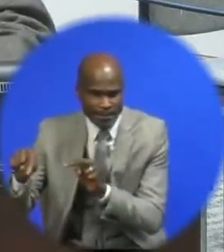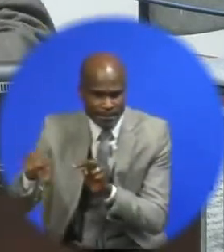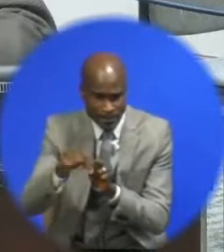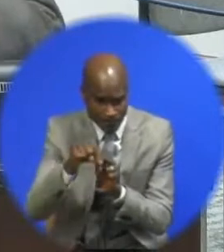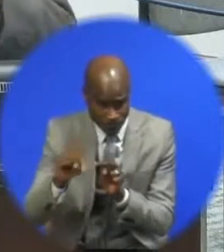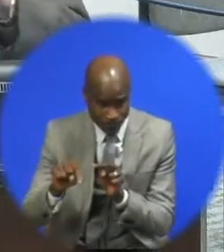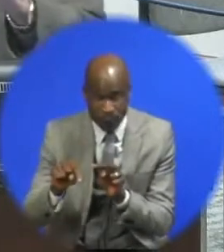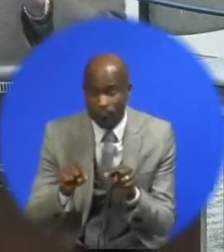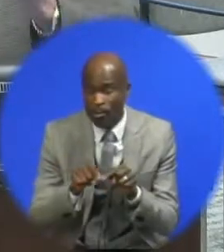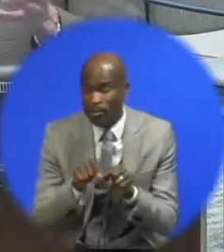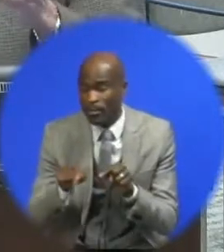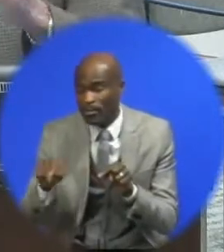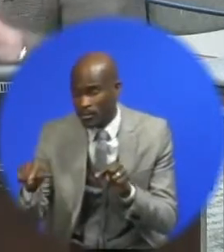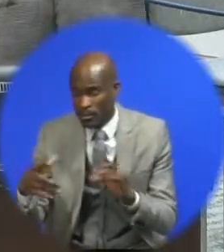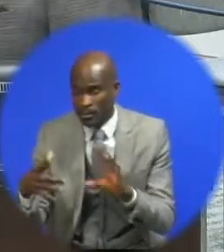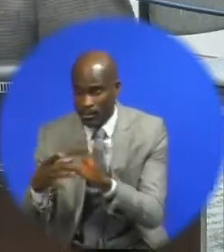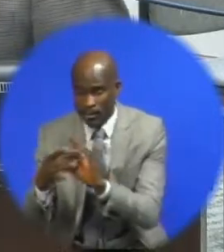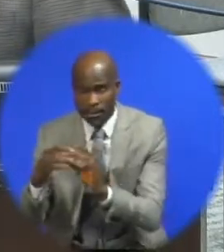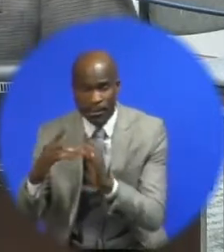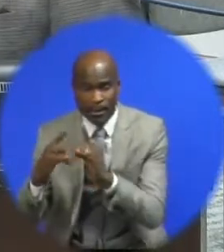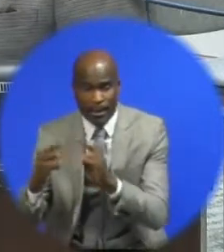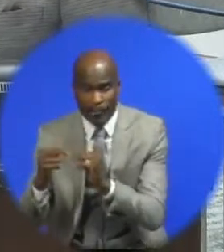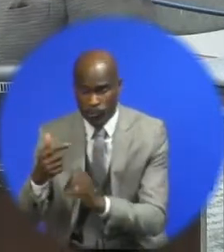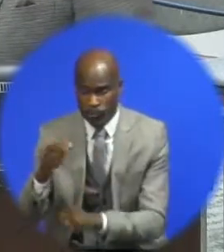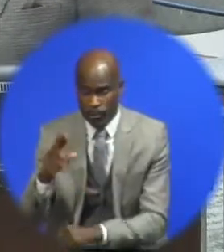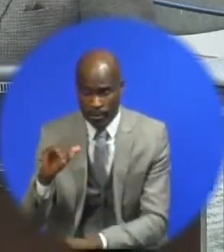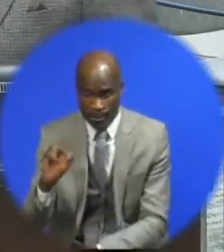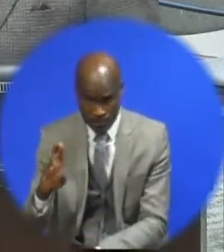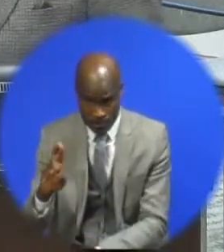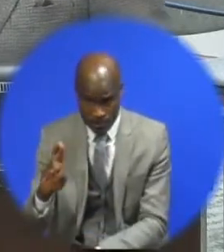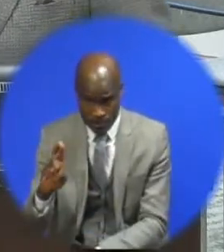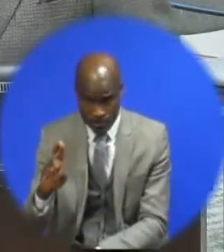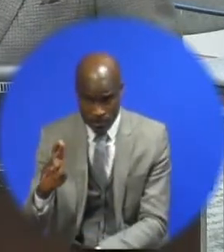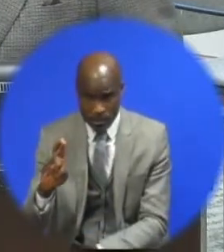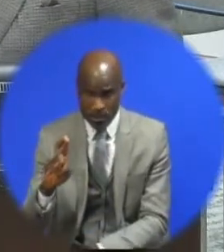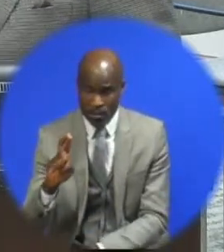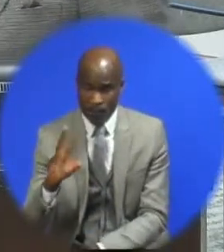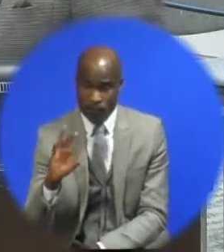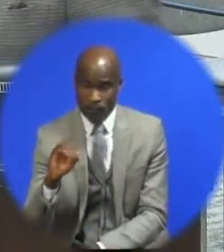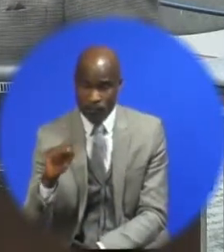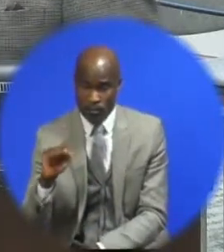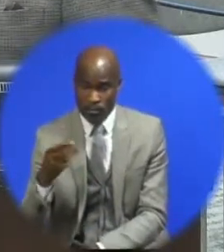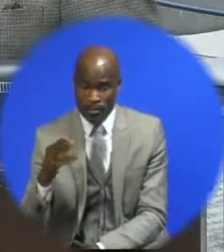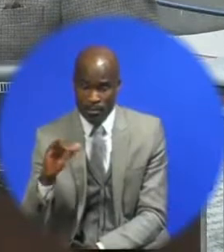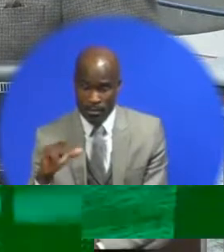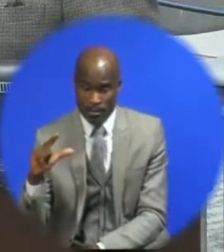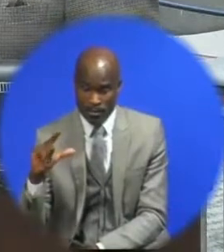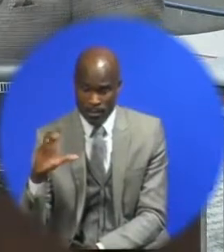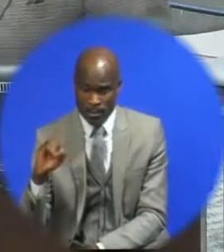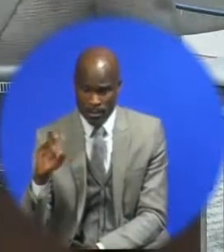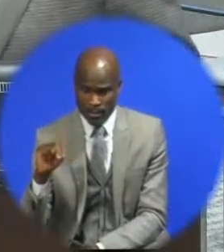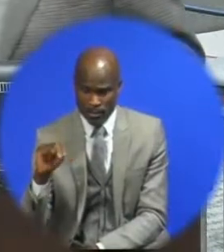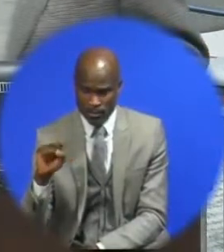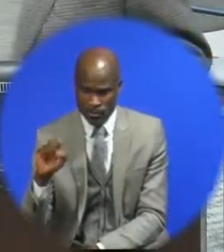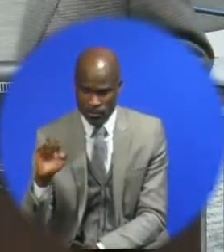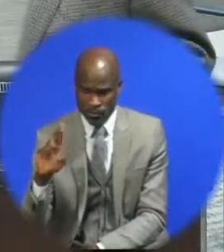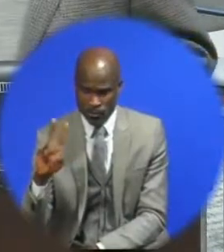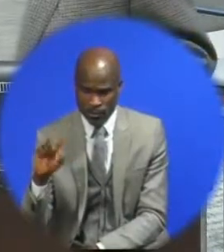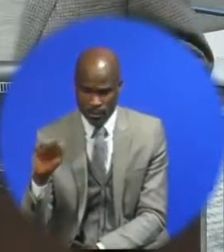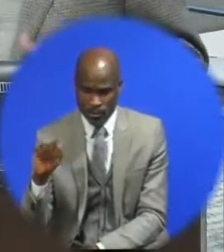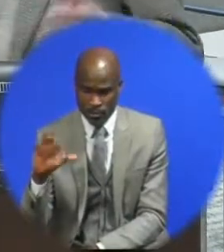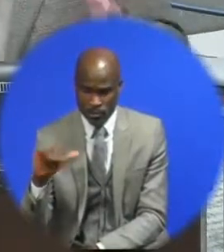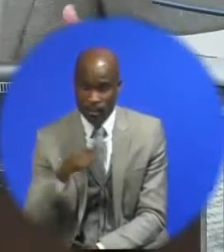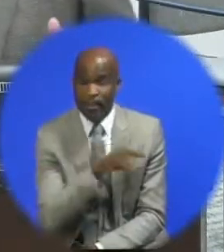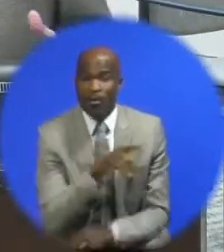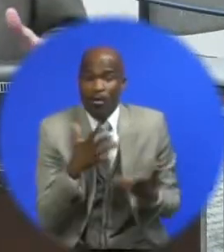Greer. Camp Greer property there. Foothills Conservancy is built. I guess it's already built 3 miles of our trail